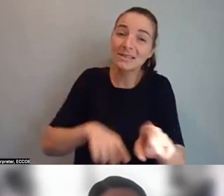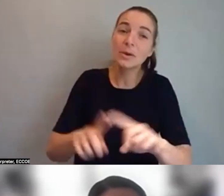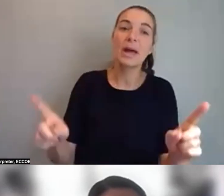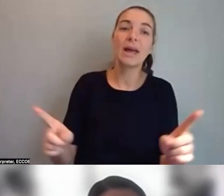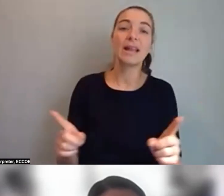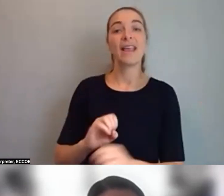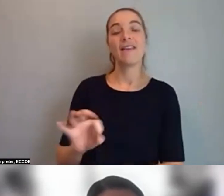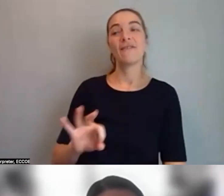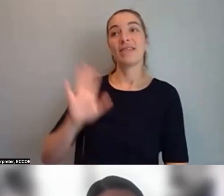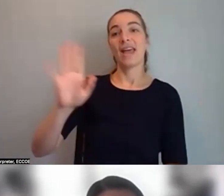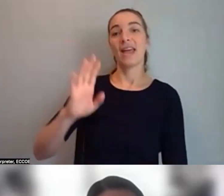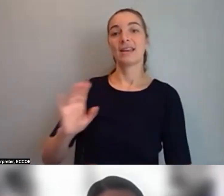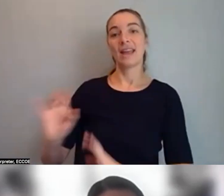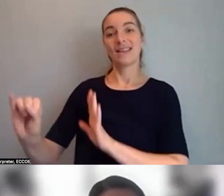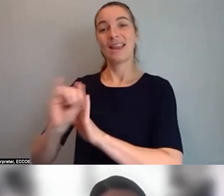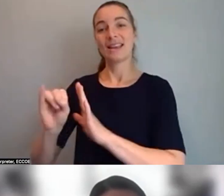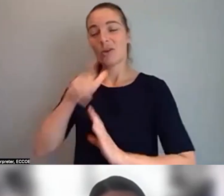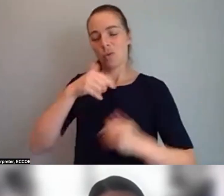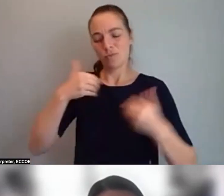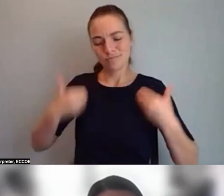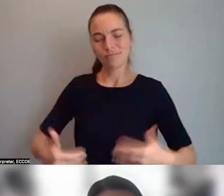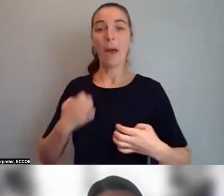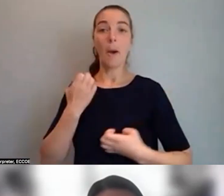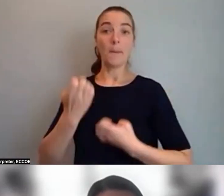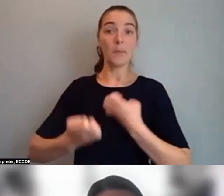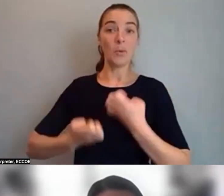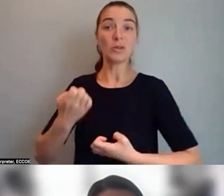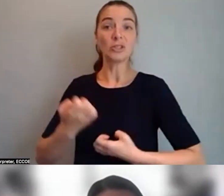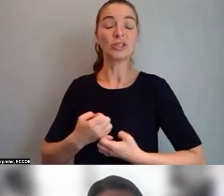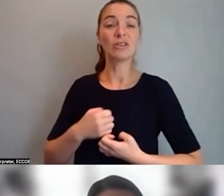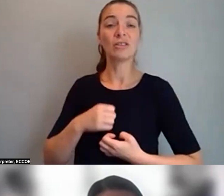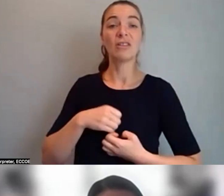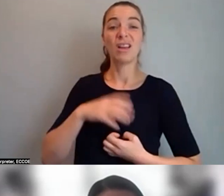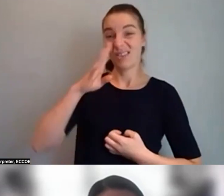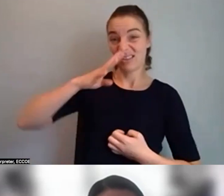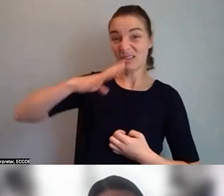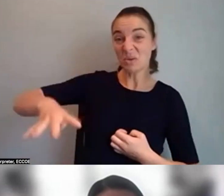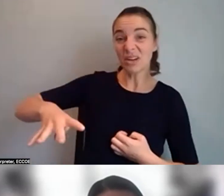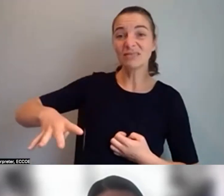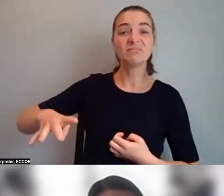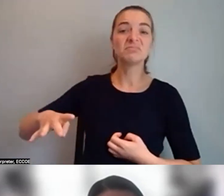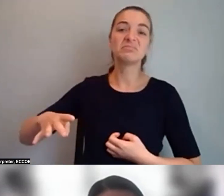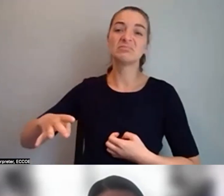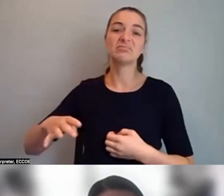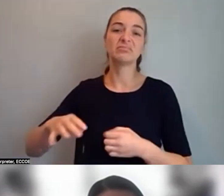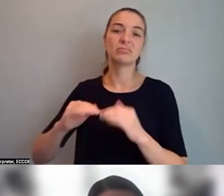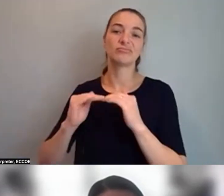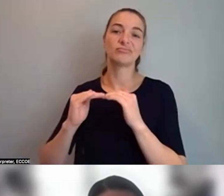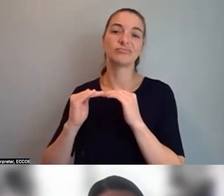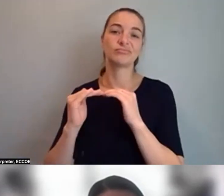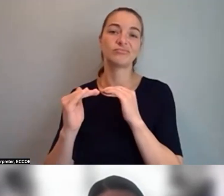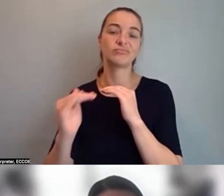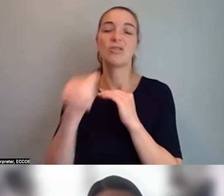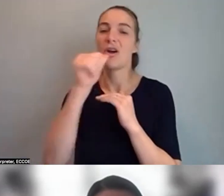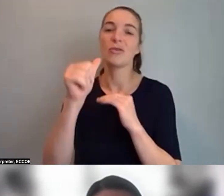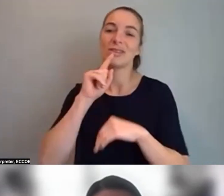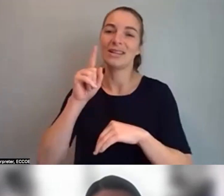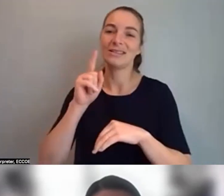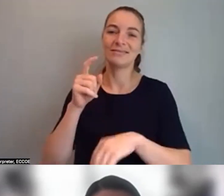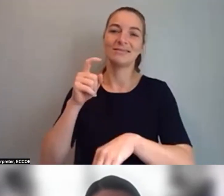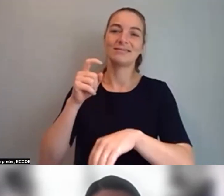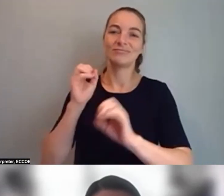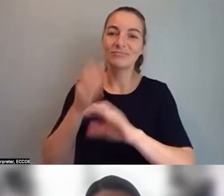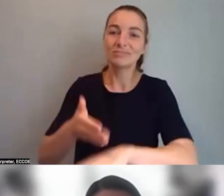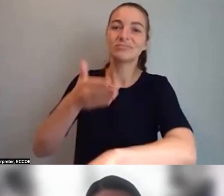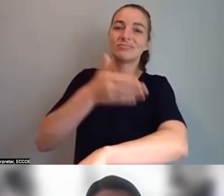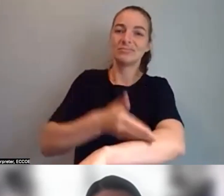very far, you know, politically or pragmatically. And so the, I think that's